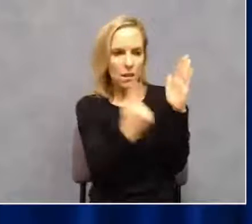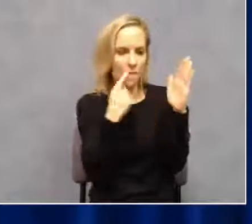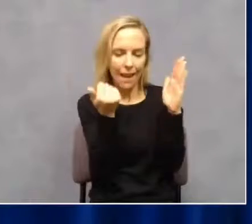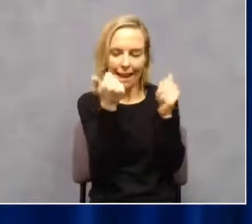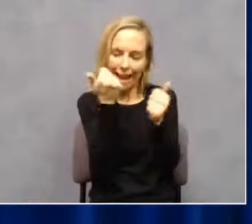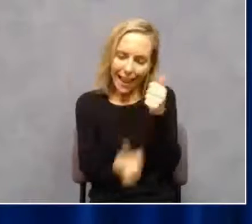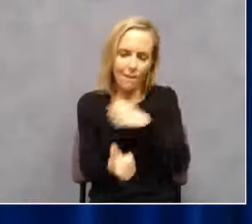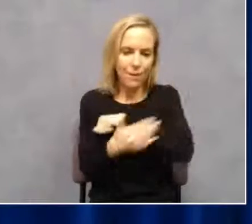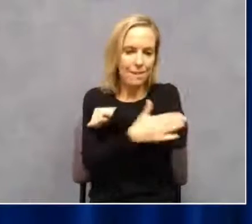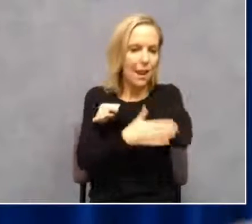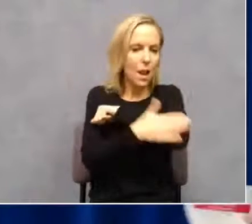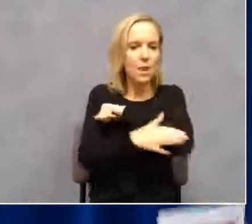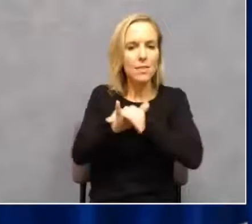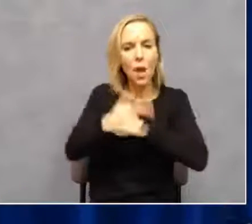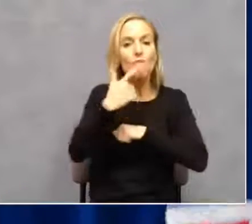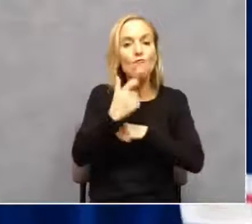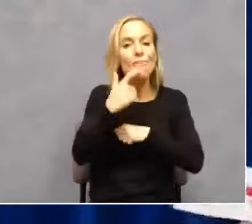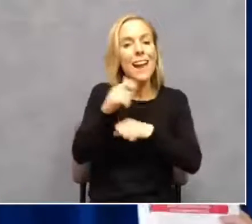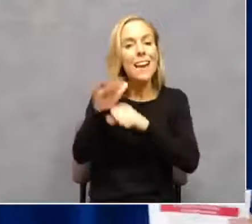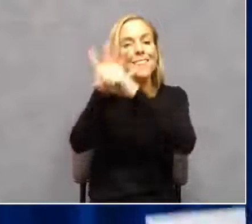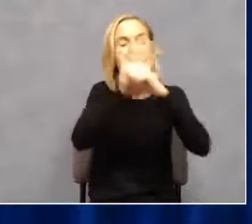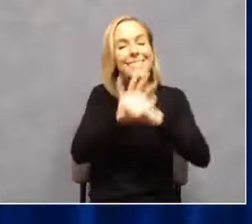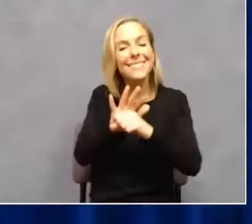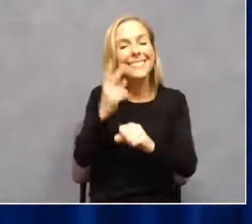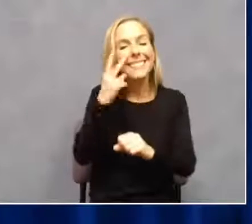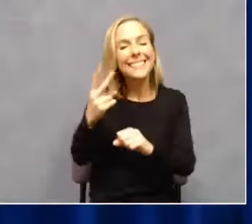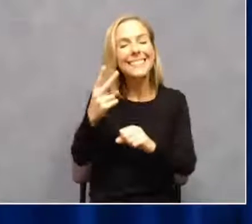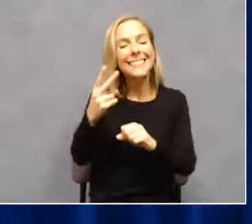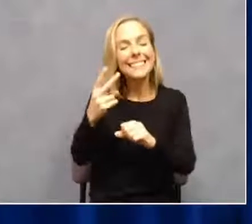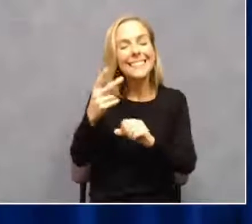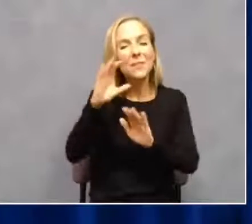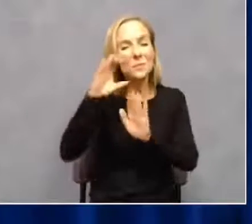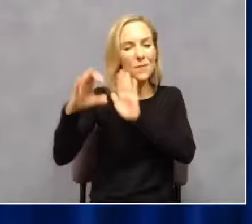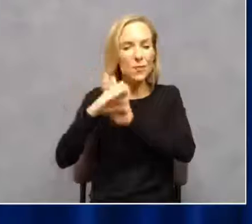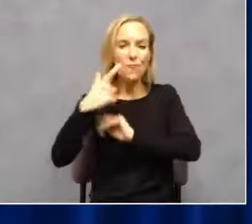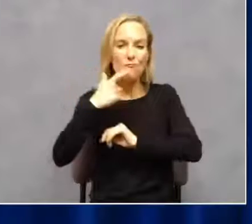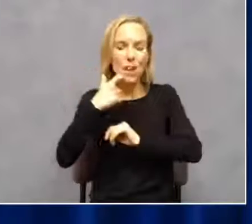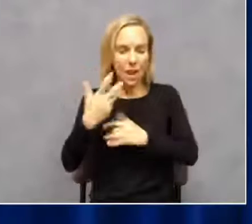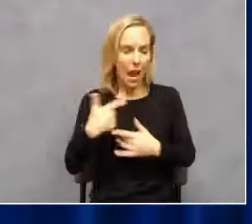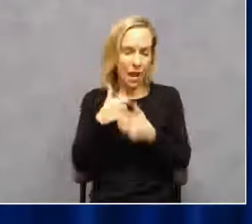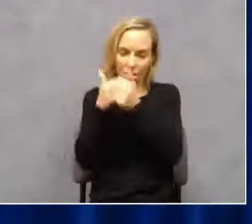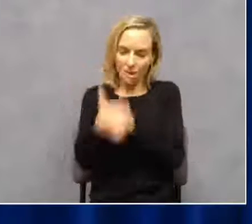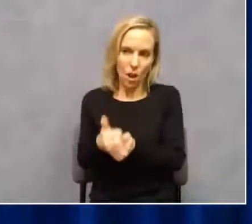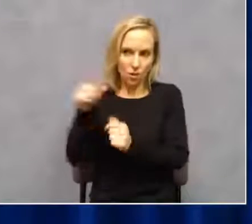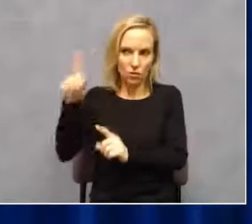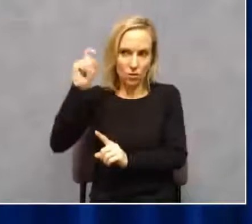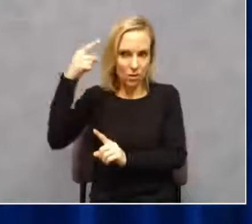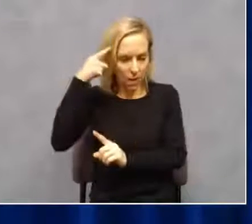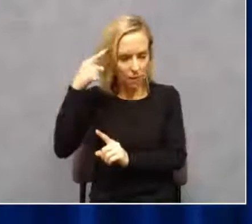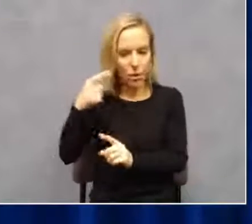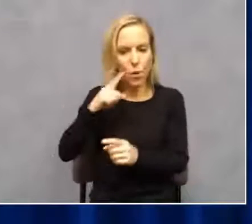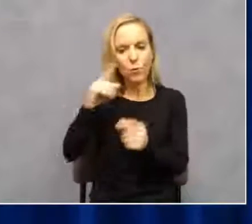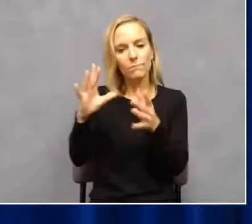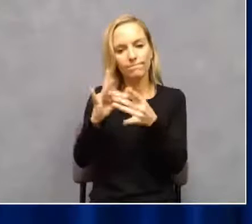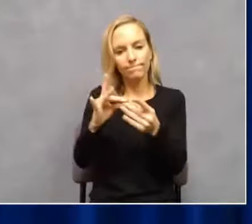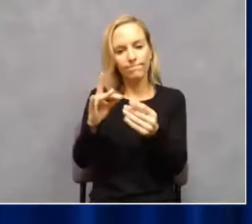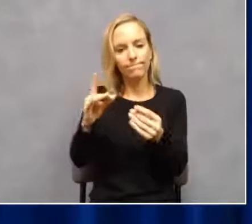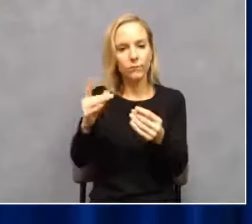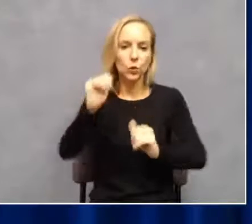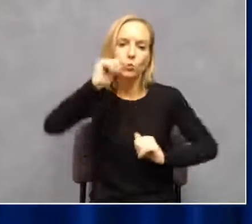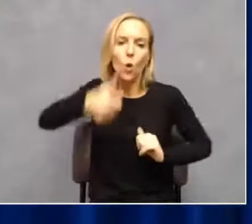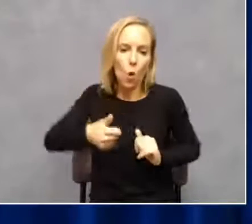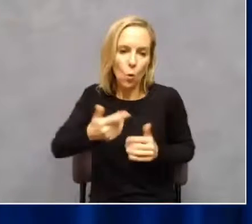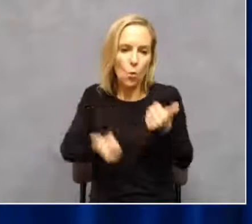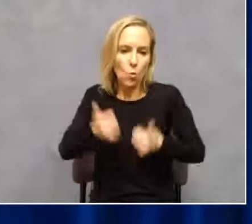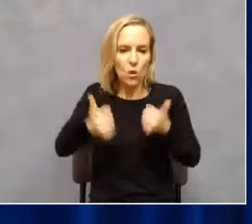red, I urge you to do these things. I'm in lockstep with the governor. We'll talk tomorrow about which counties are red as of tomorrow.